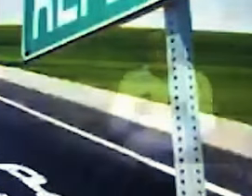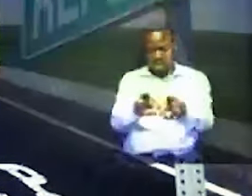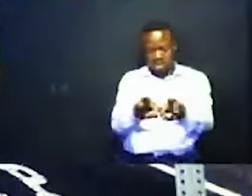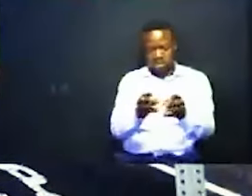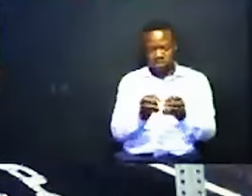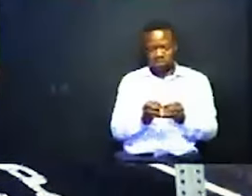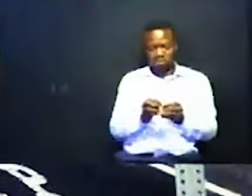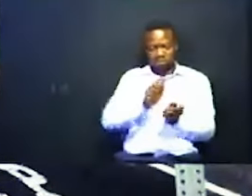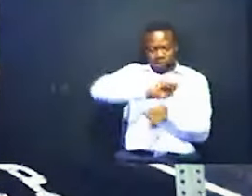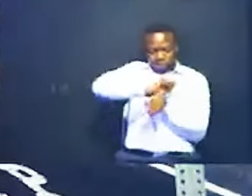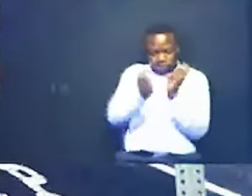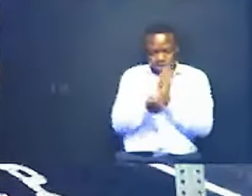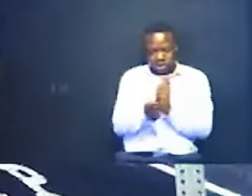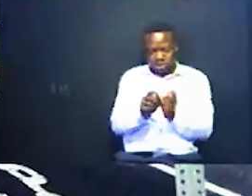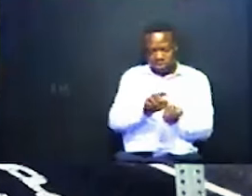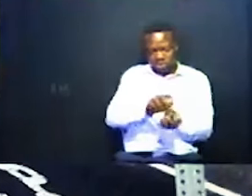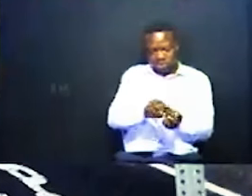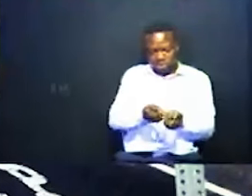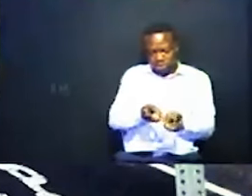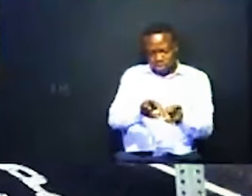is